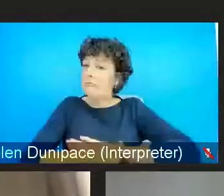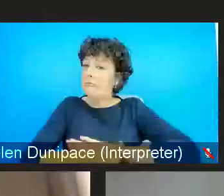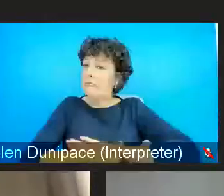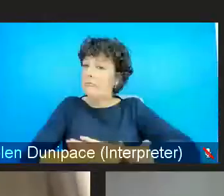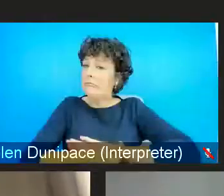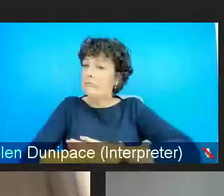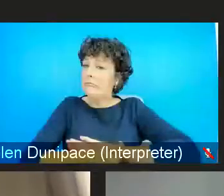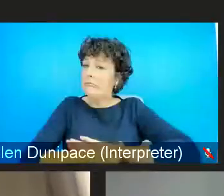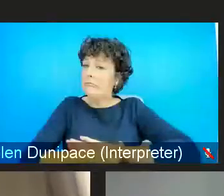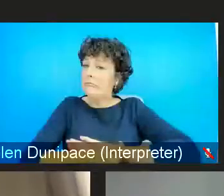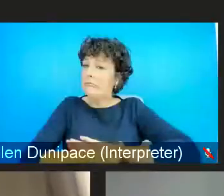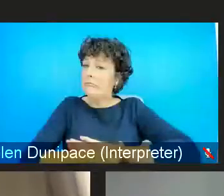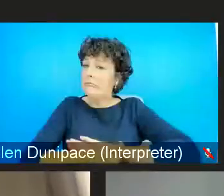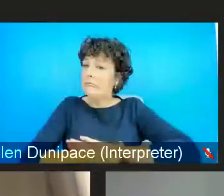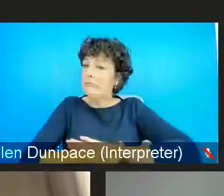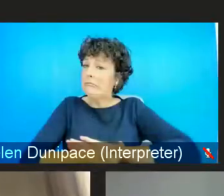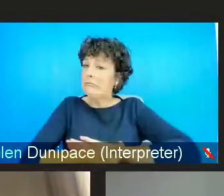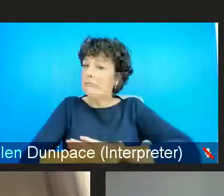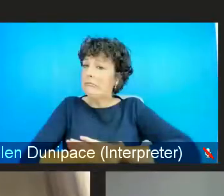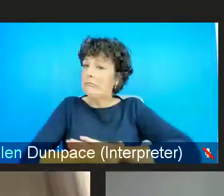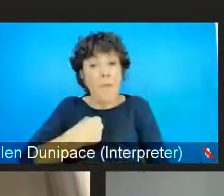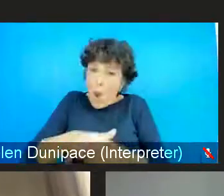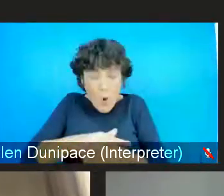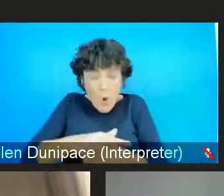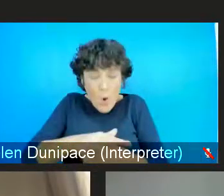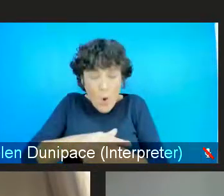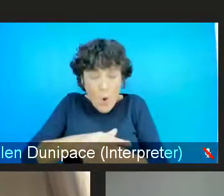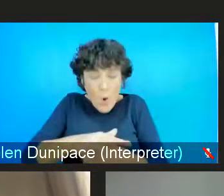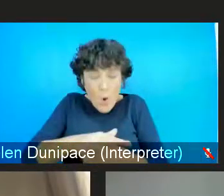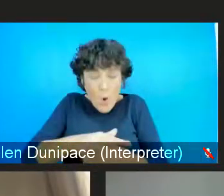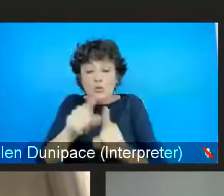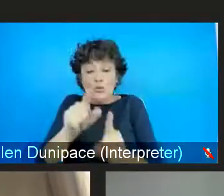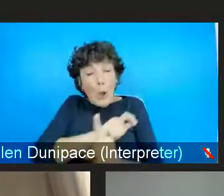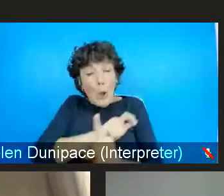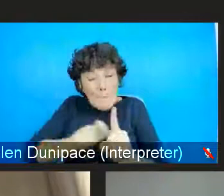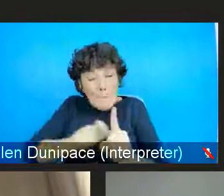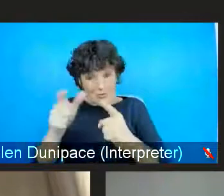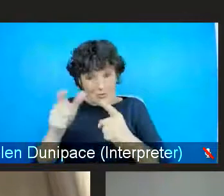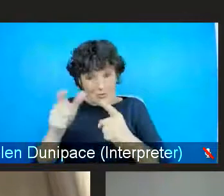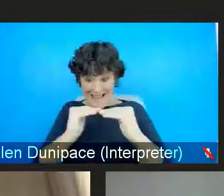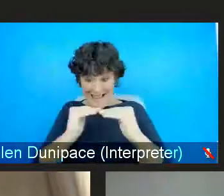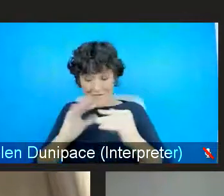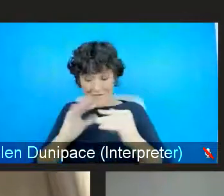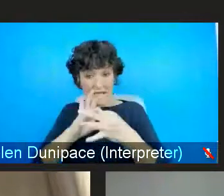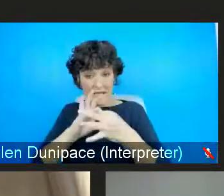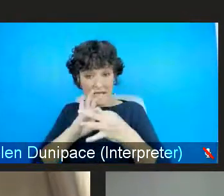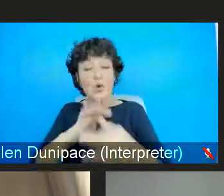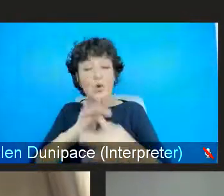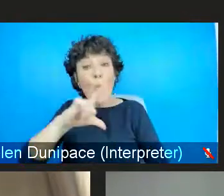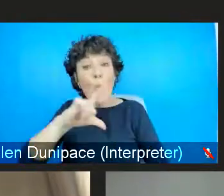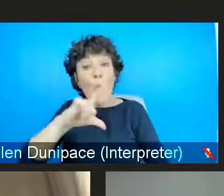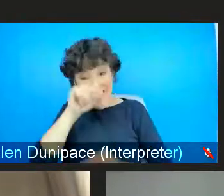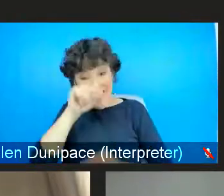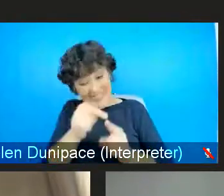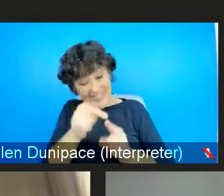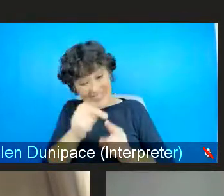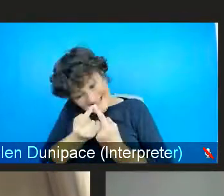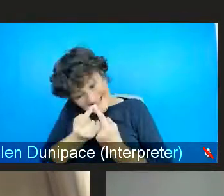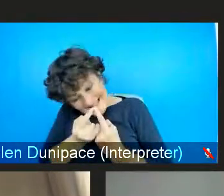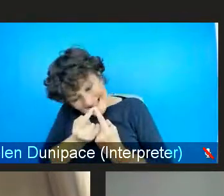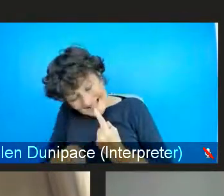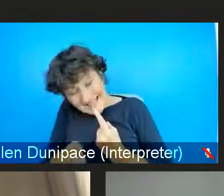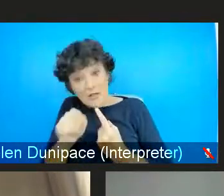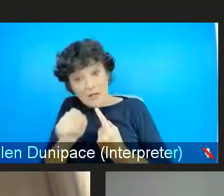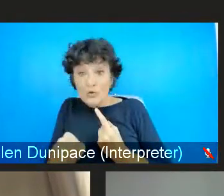emphasis on the question of local authorities and community level engagement, because they're closer to people, you know, than the national